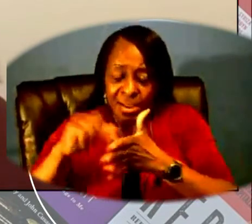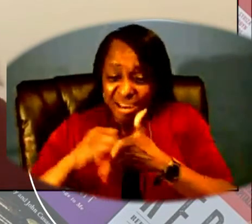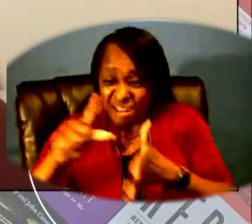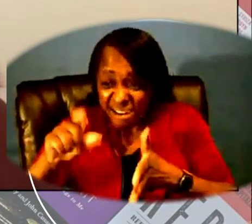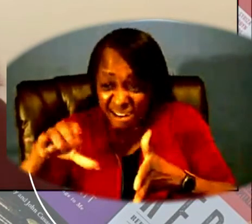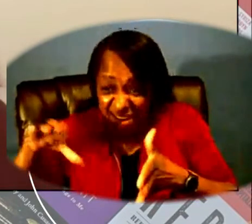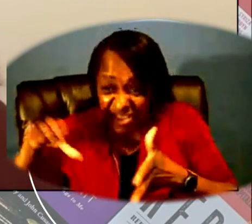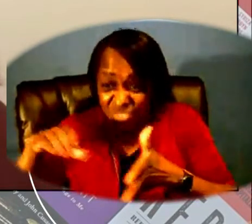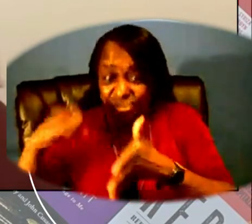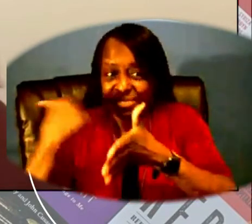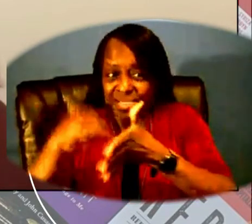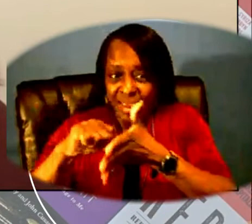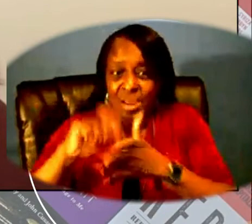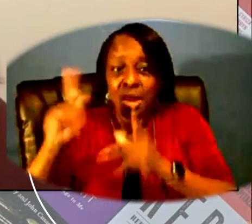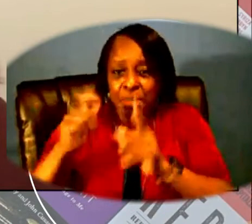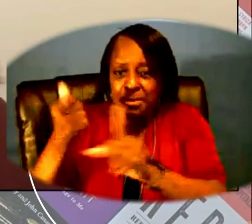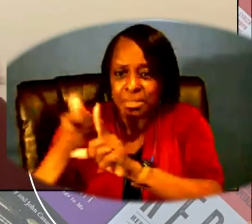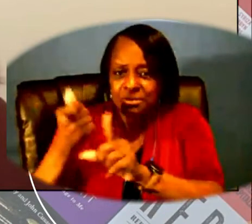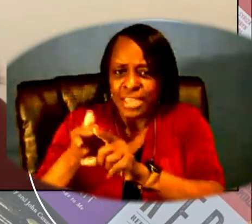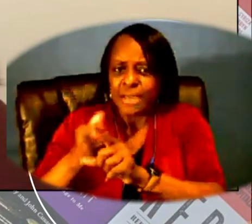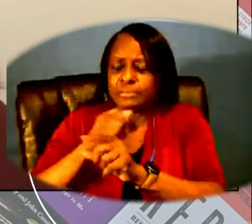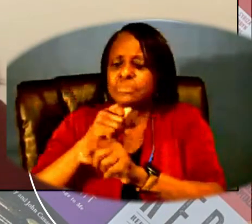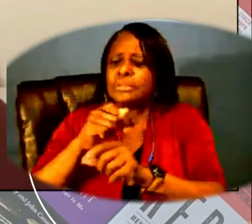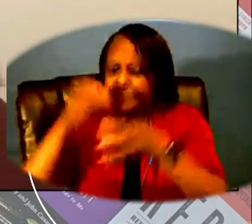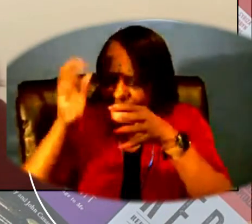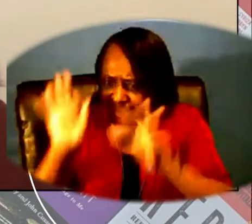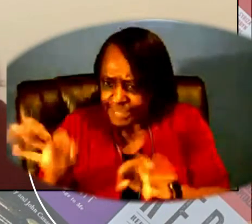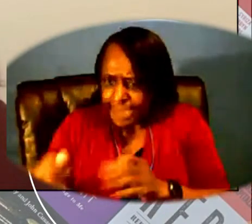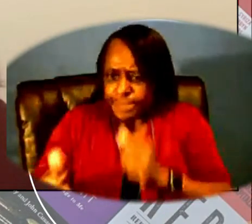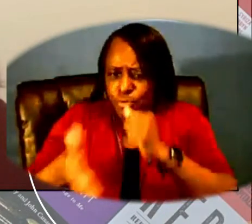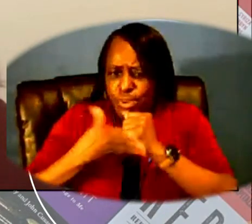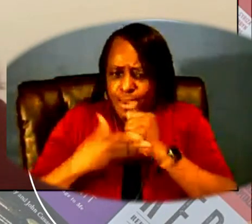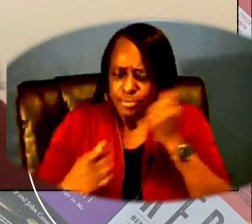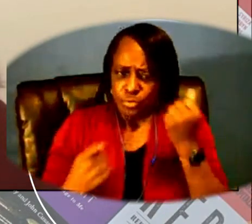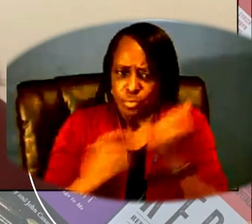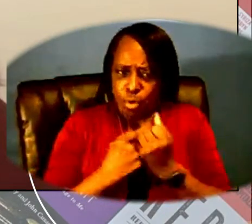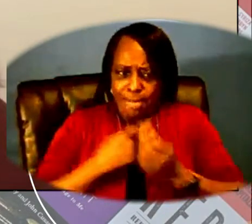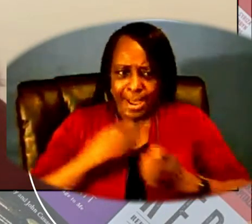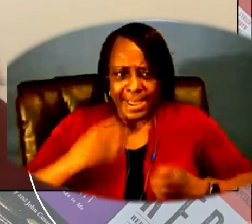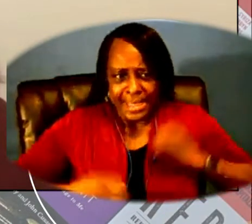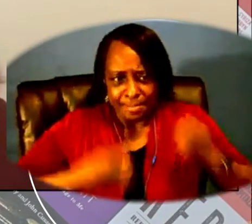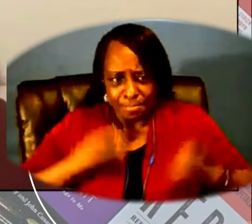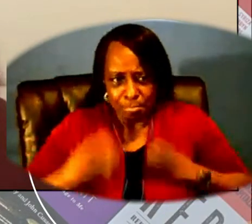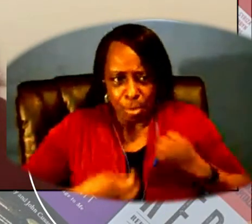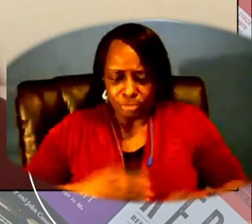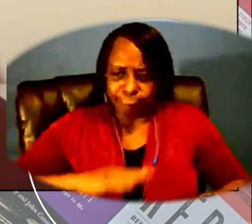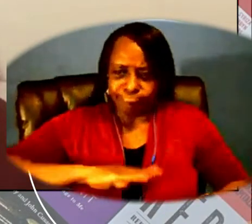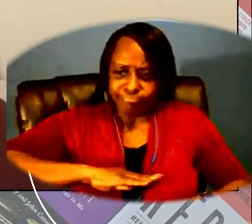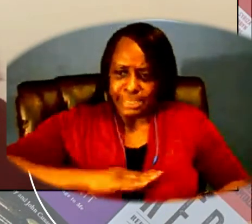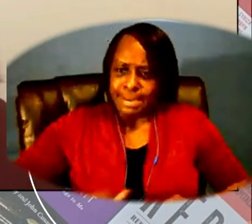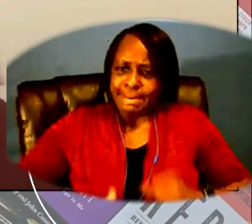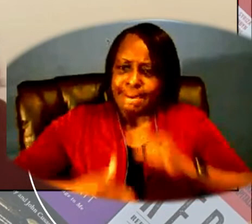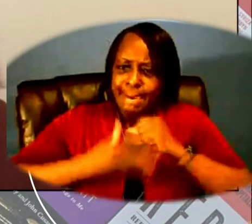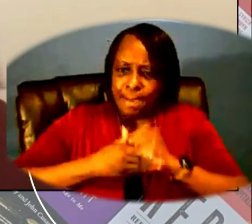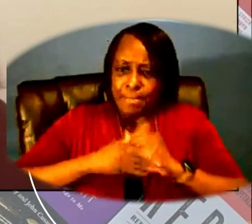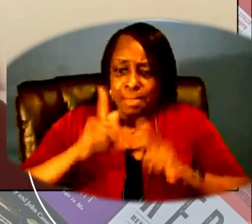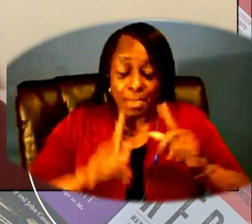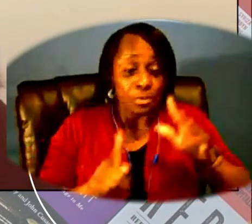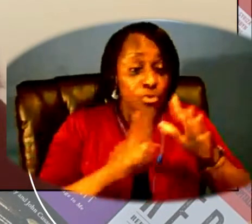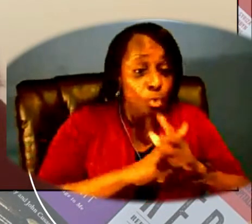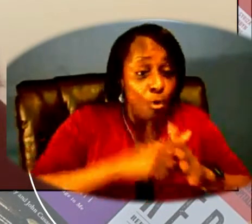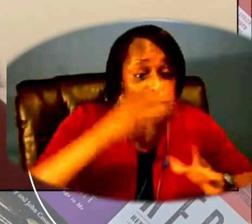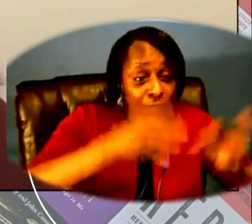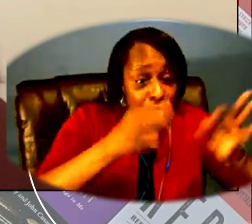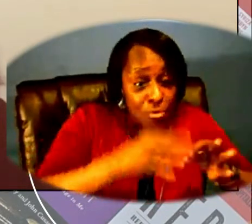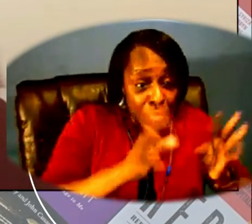people committed to taking care of my emotional state, and it meant everything. They attended court hearings, they did all